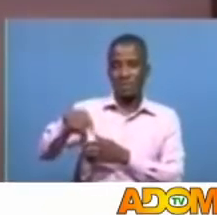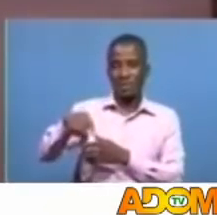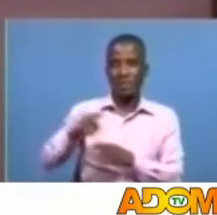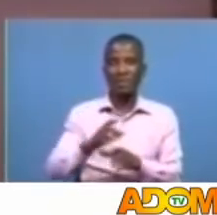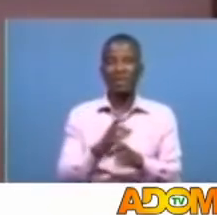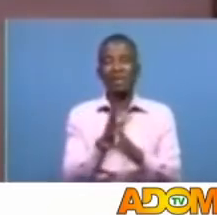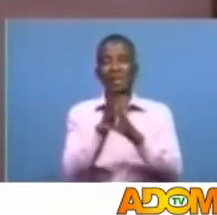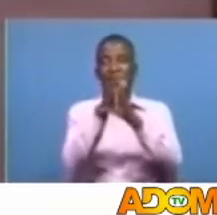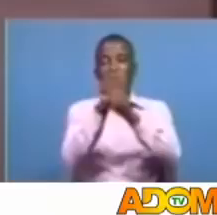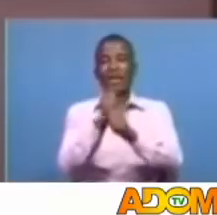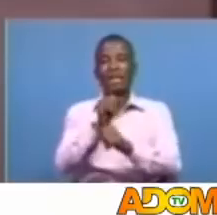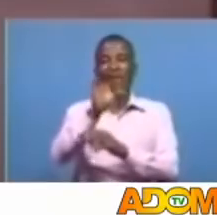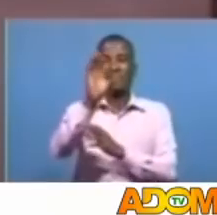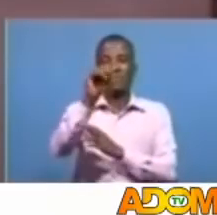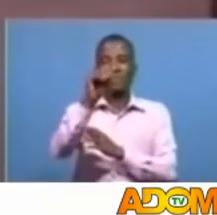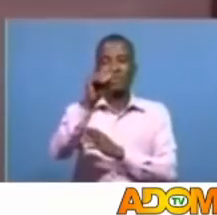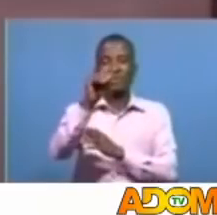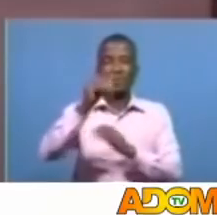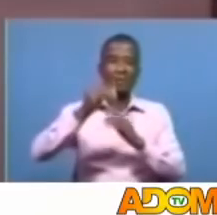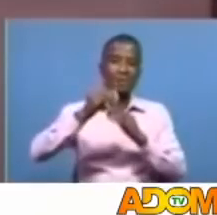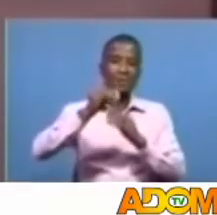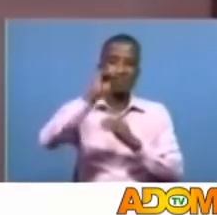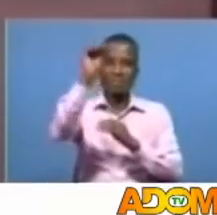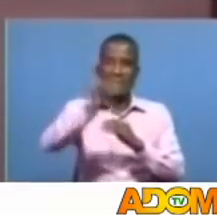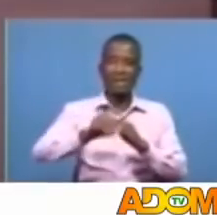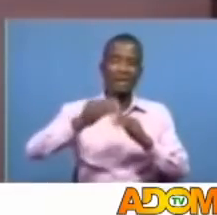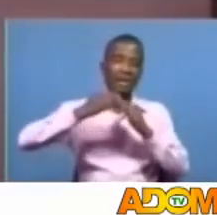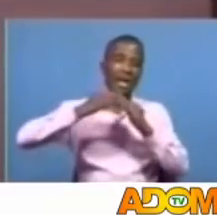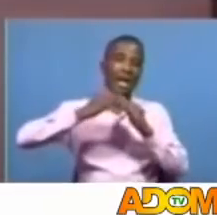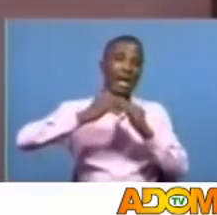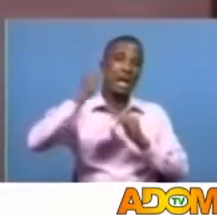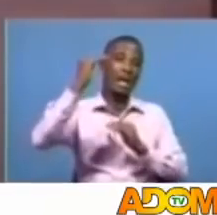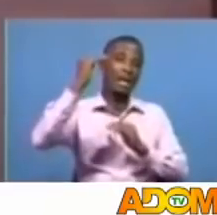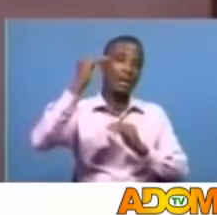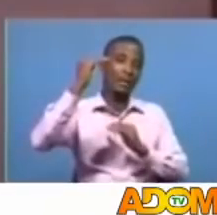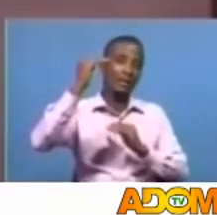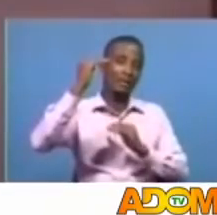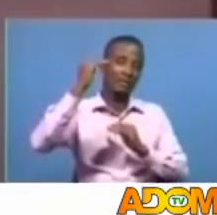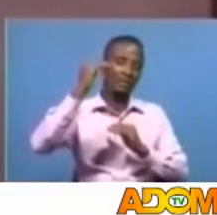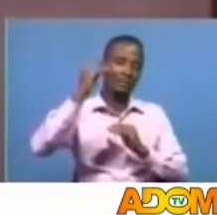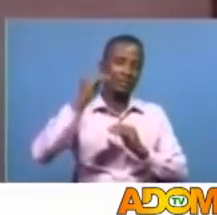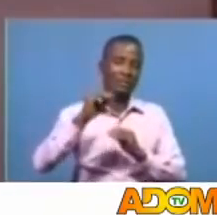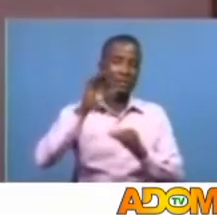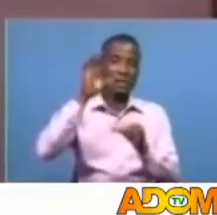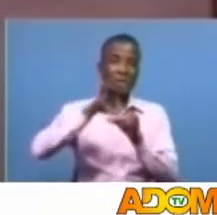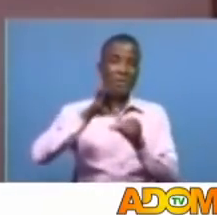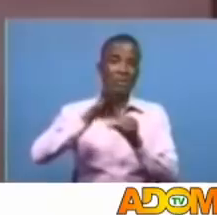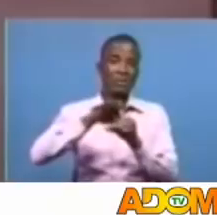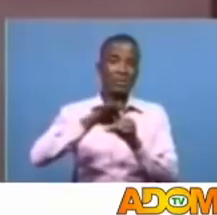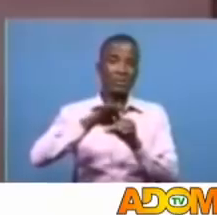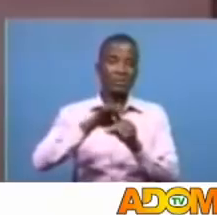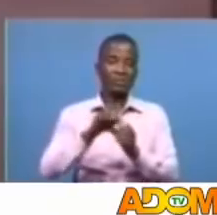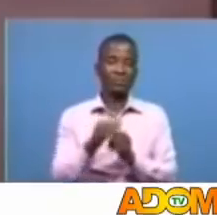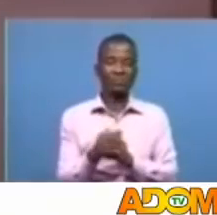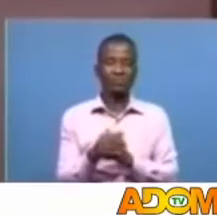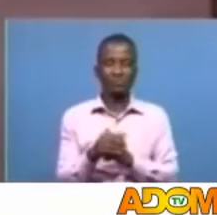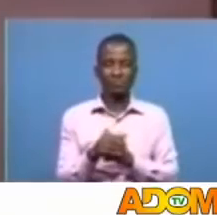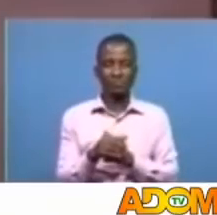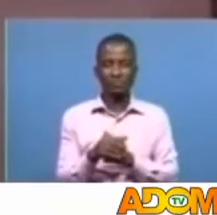obtain more than 50% of the valid votes cast in